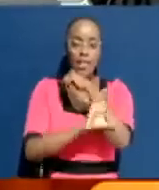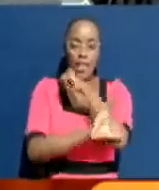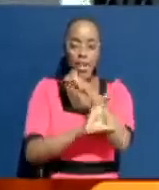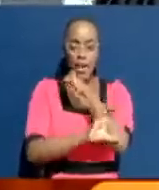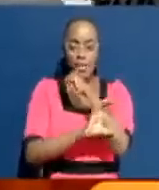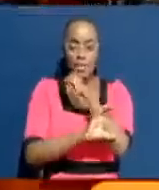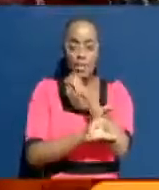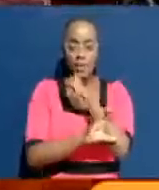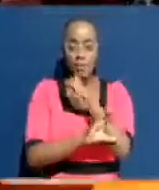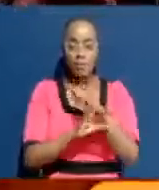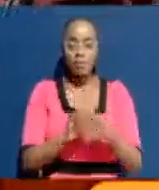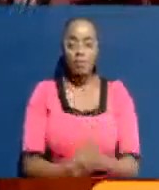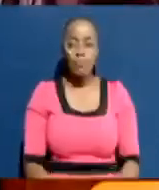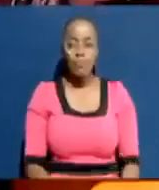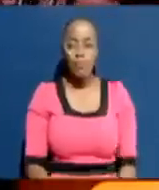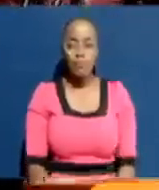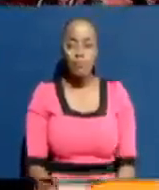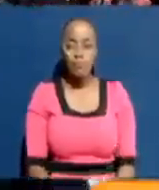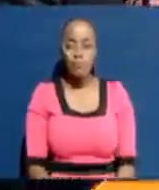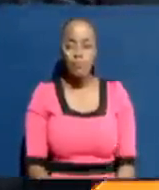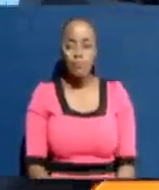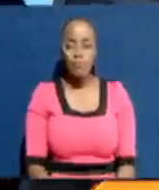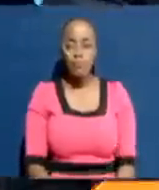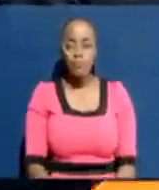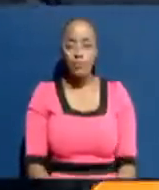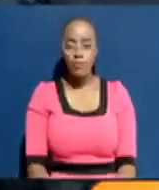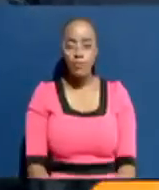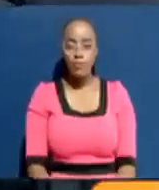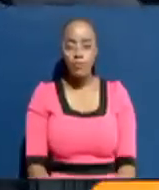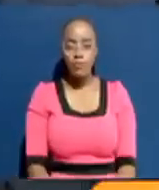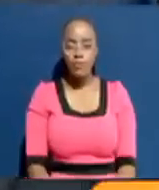Gatete Njoroge, runinga ya Citizen.